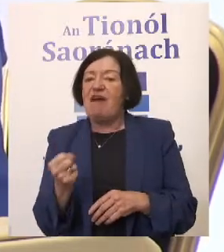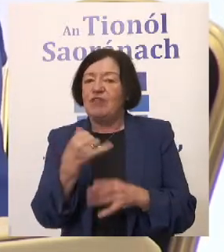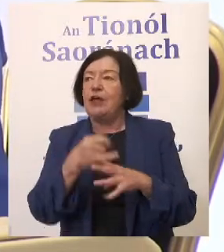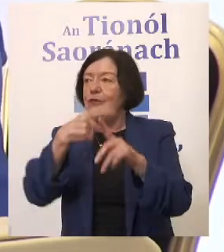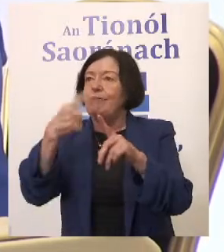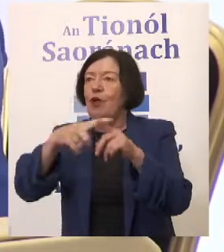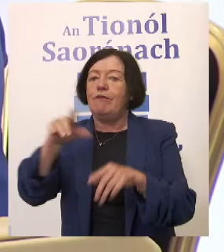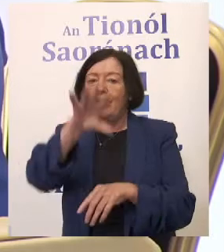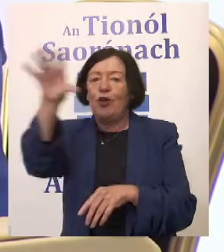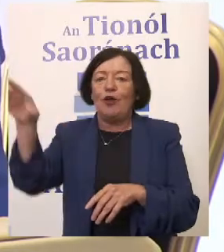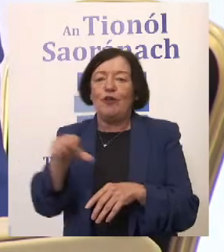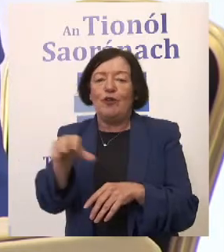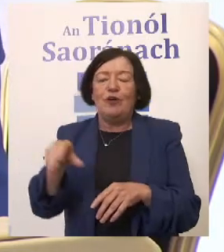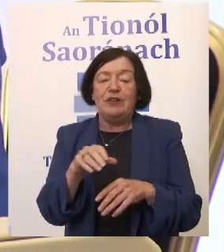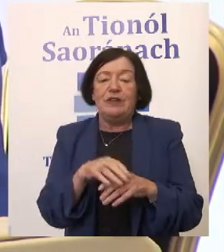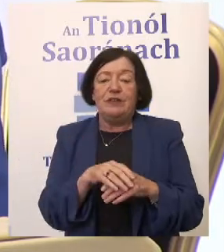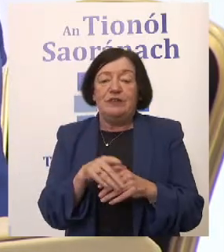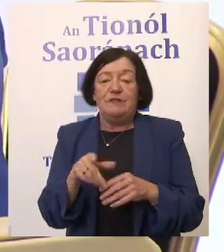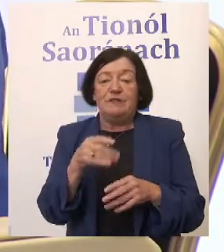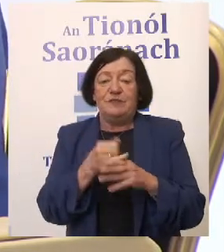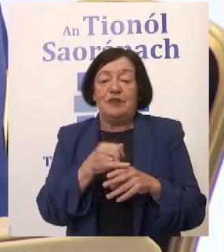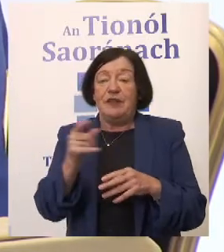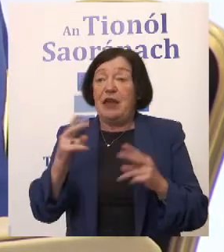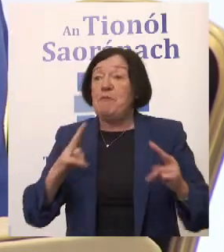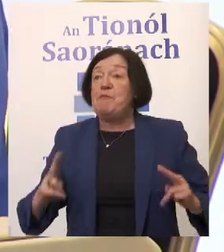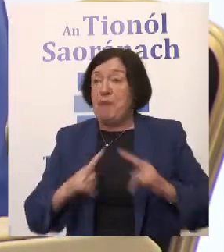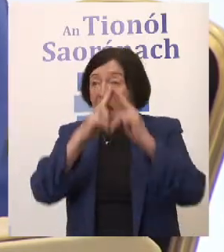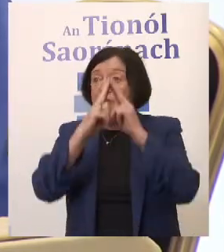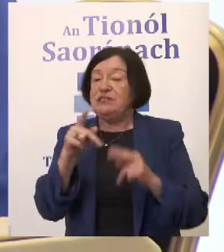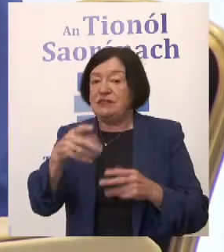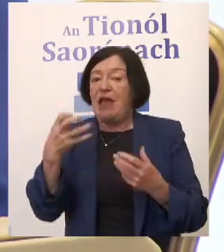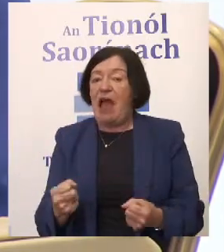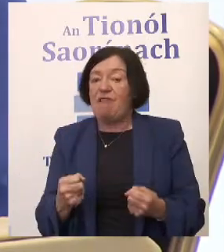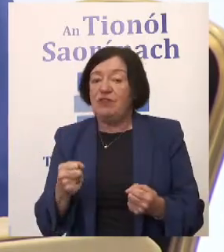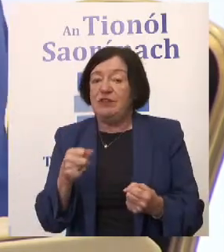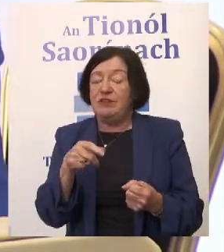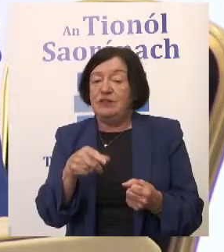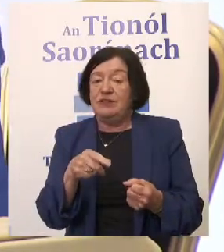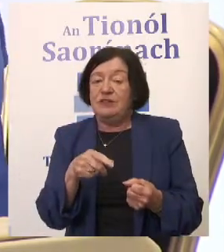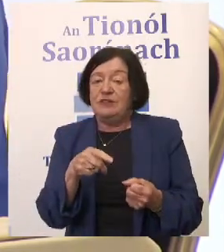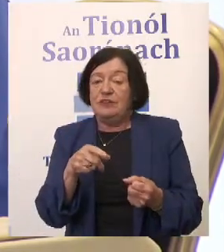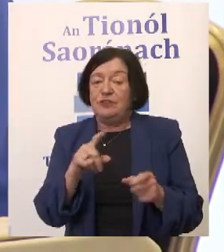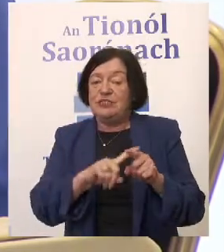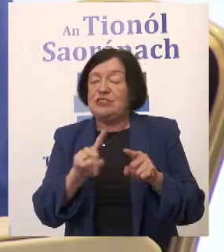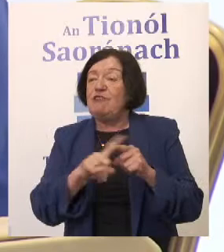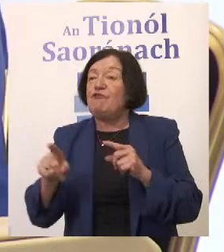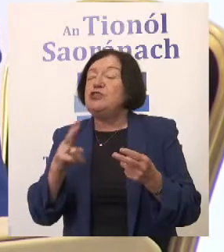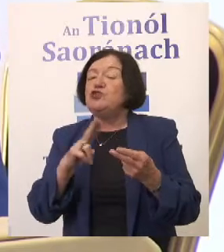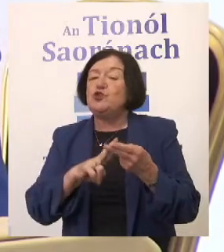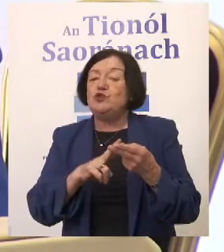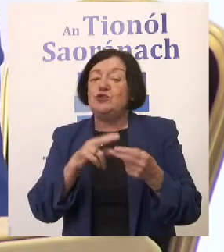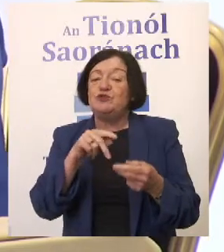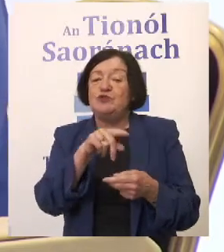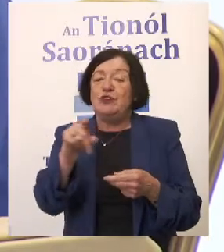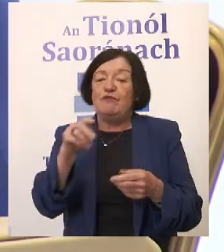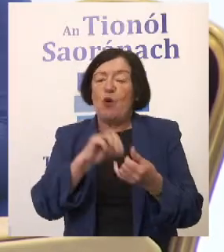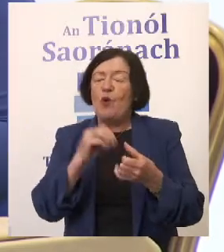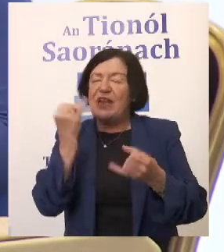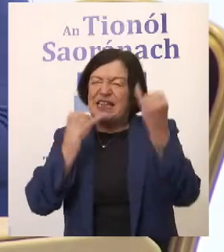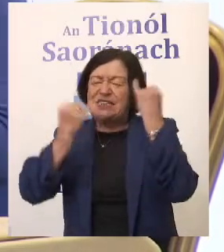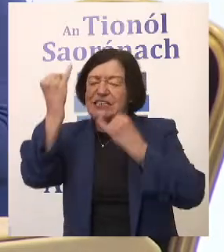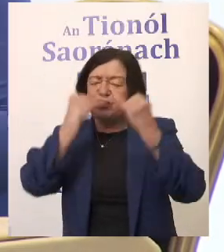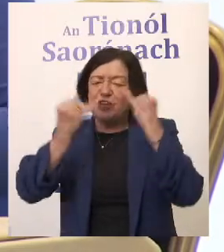other places. Anne Hidalgo in Paris has used similar tools, particularly in relation to her cycling initiative.